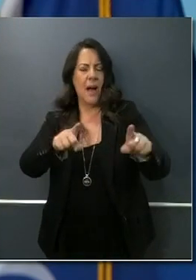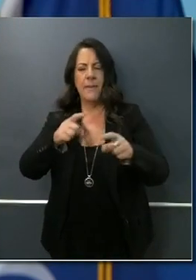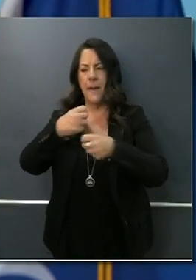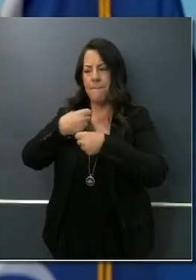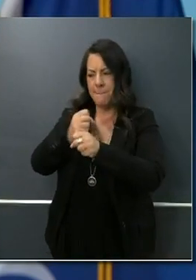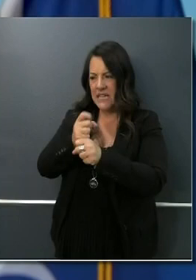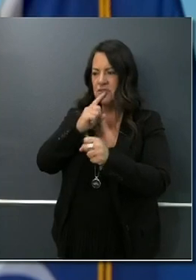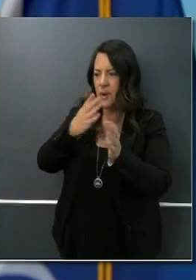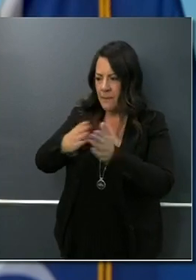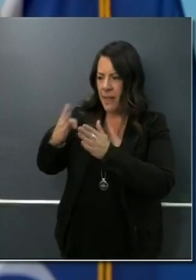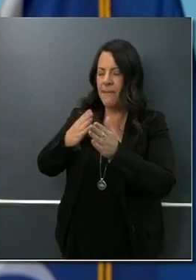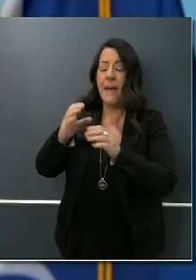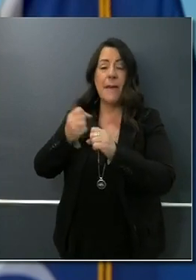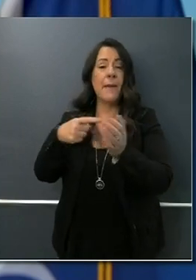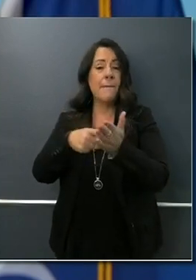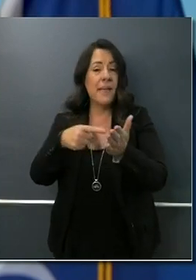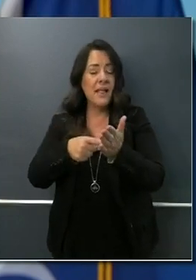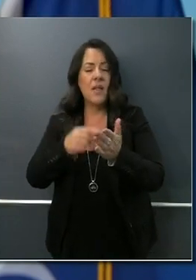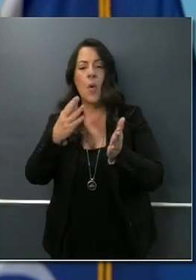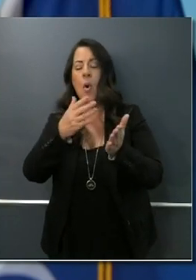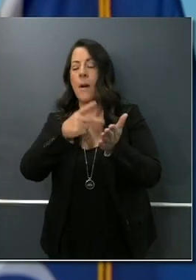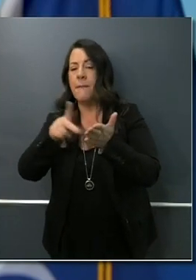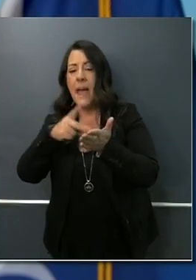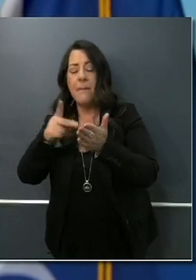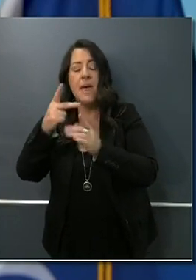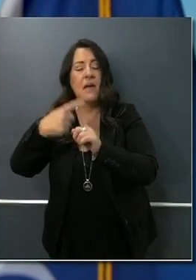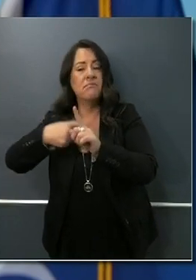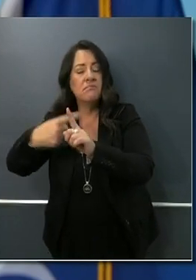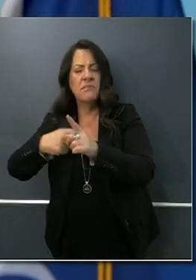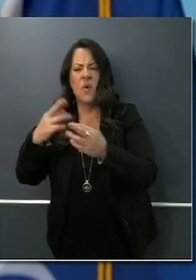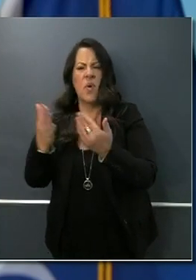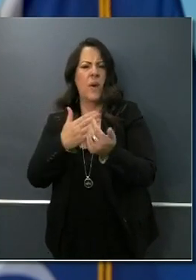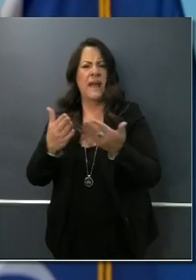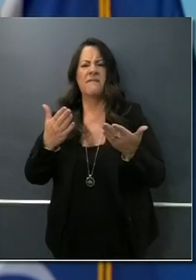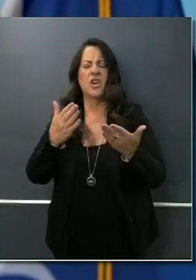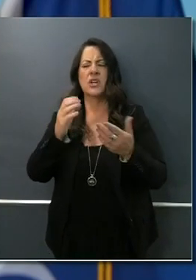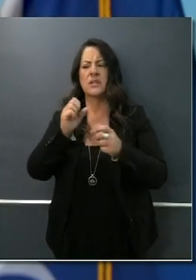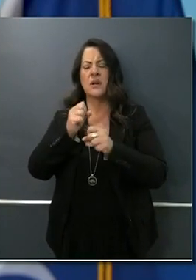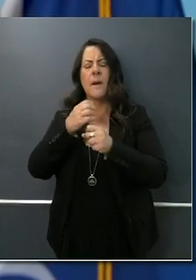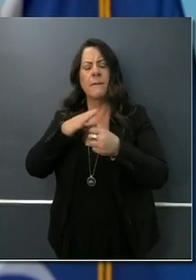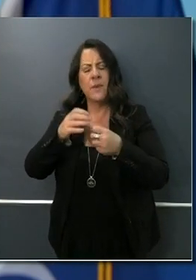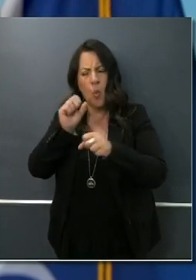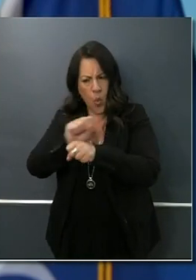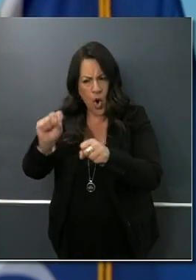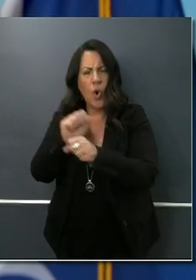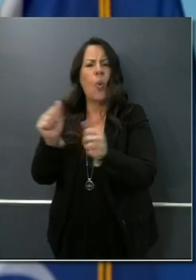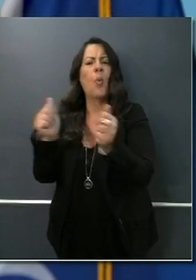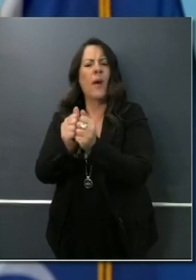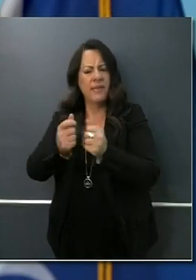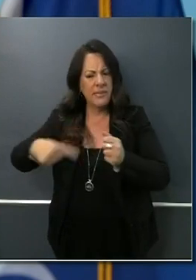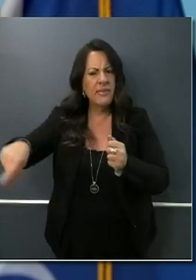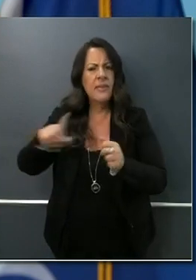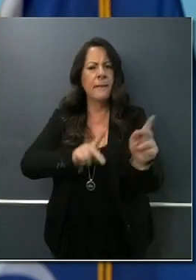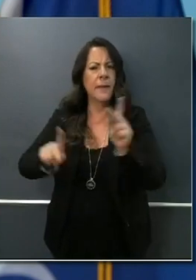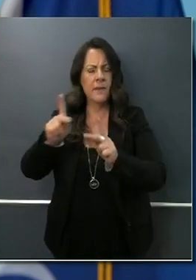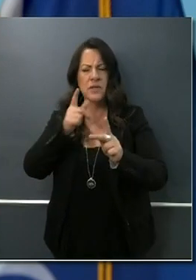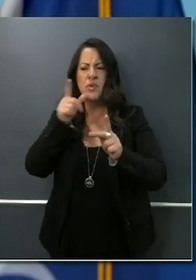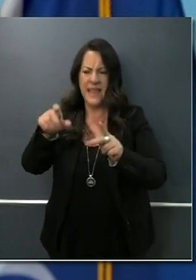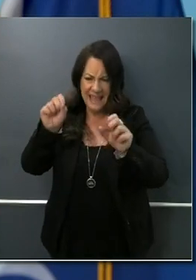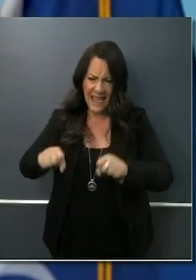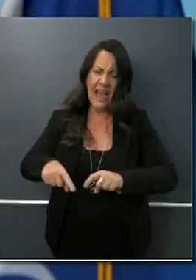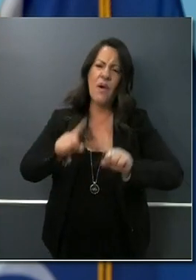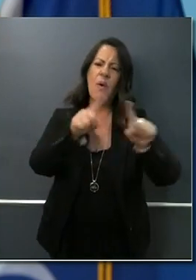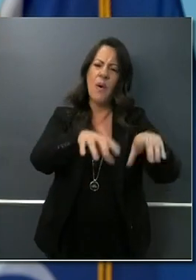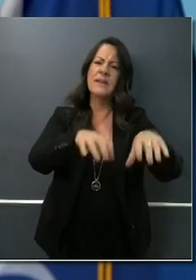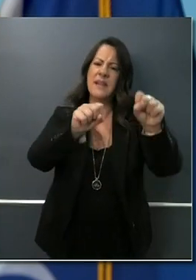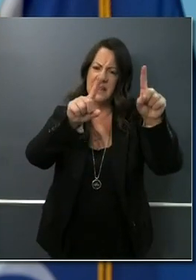billing arrangement and payment arrangement can be made so that we don't have any issues getting an individual tested. And for those who do